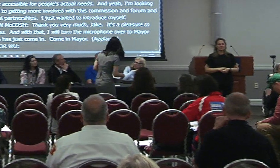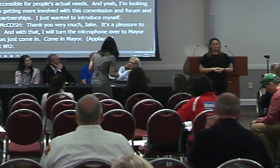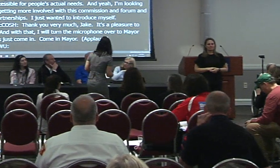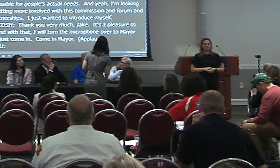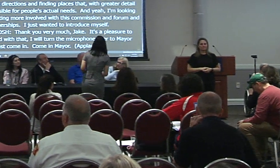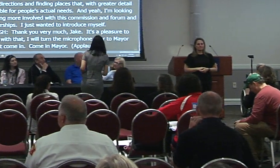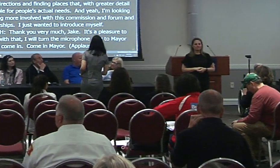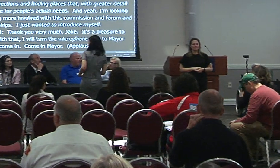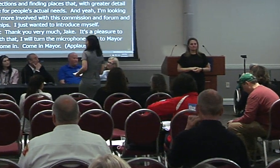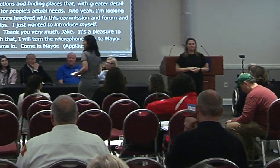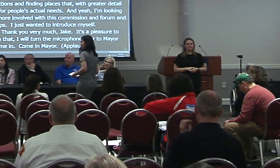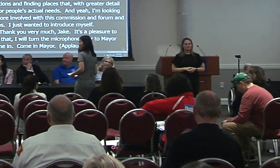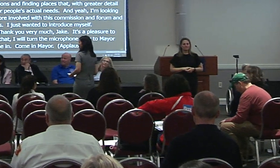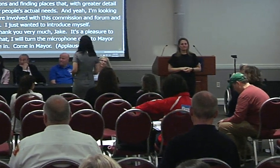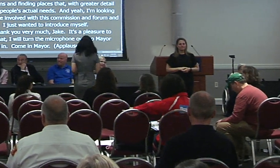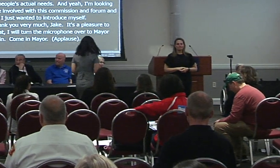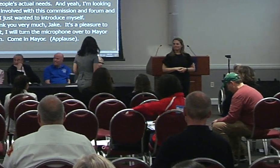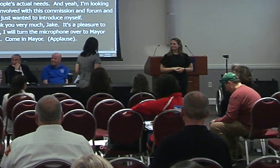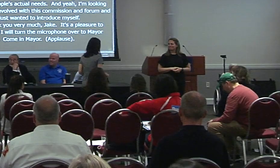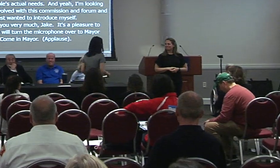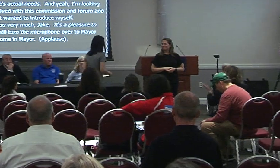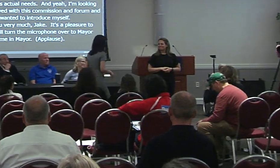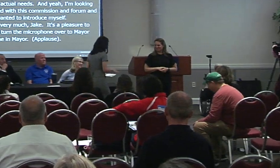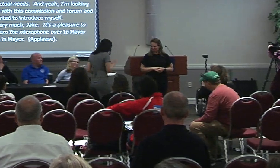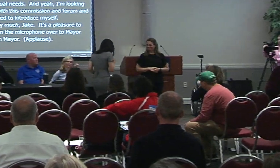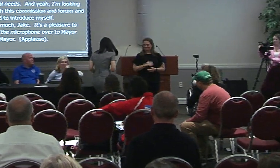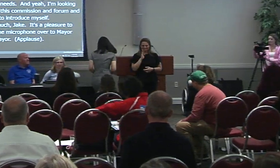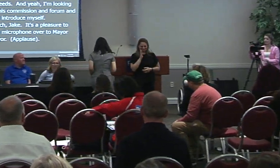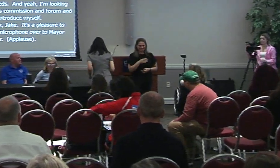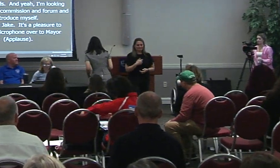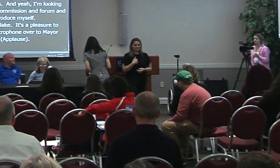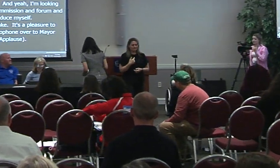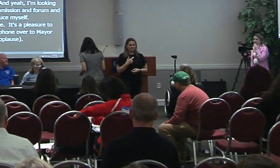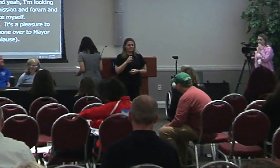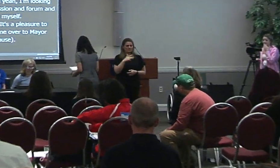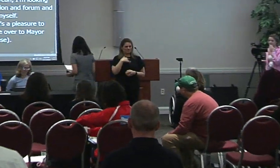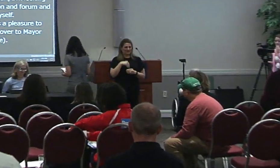Is the podium mic working? Okay. Yeah, whatever you prefer. Please. Yeah.